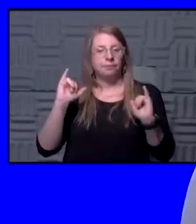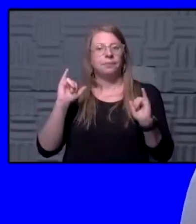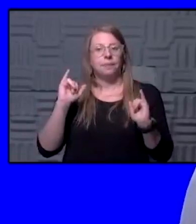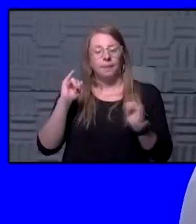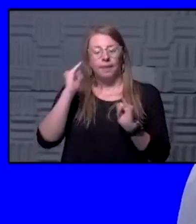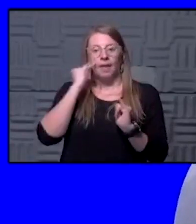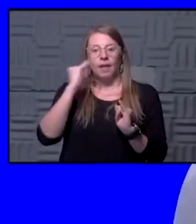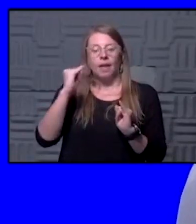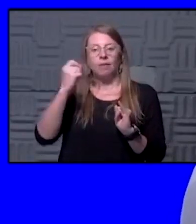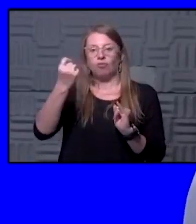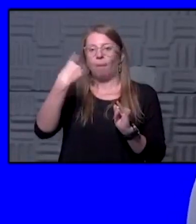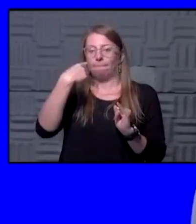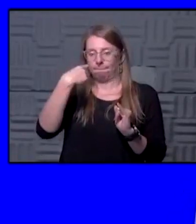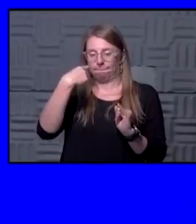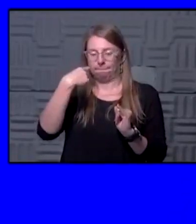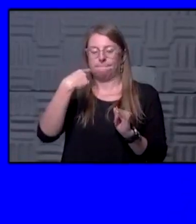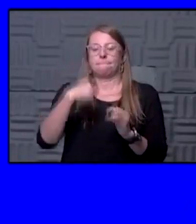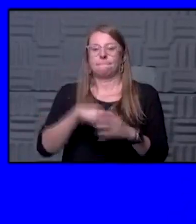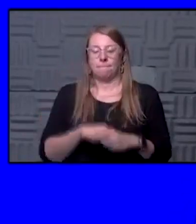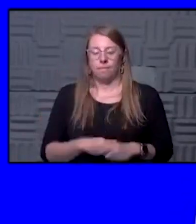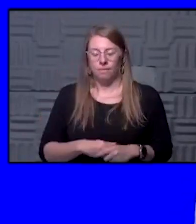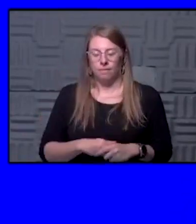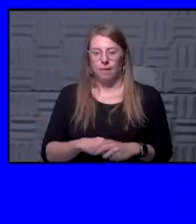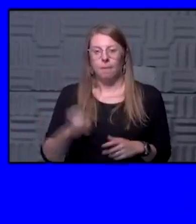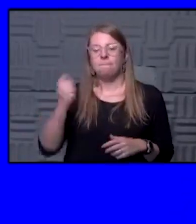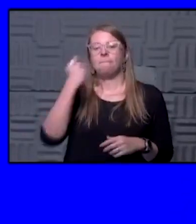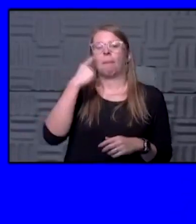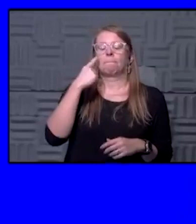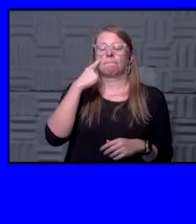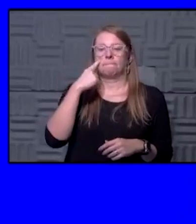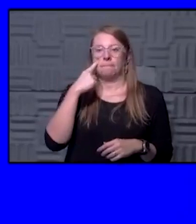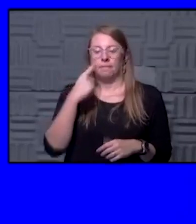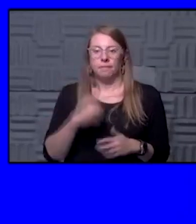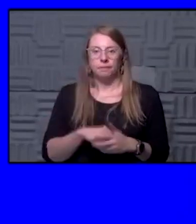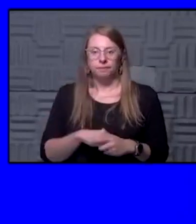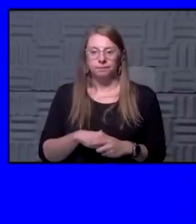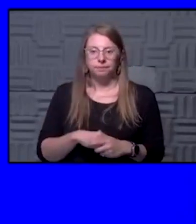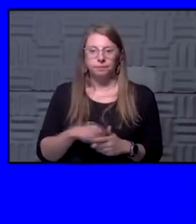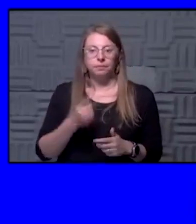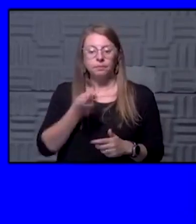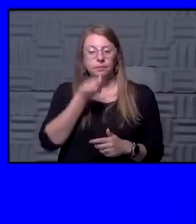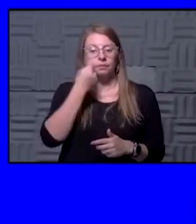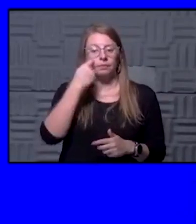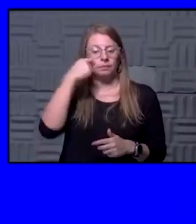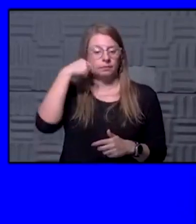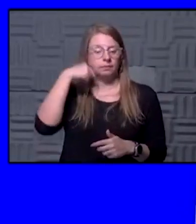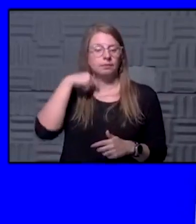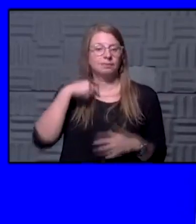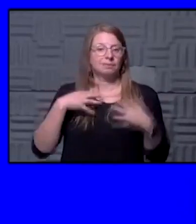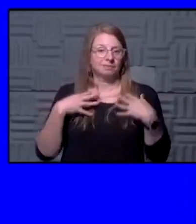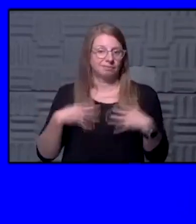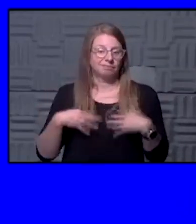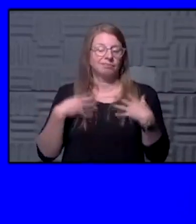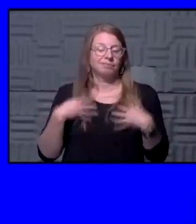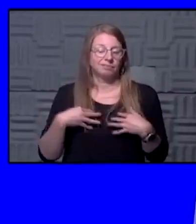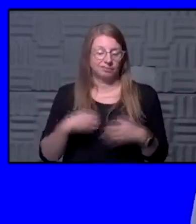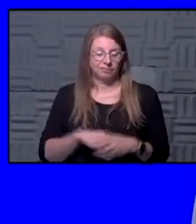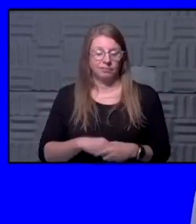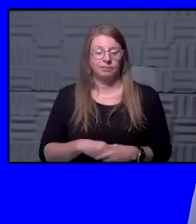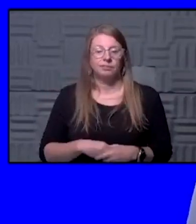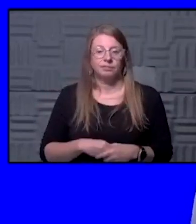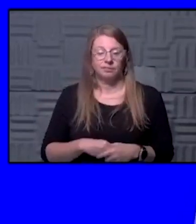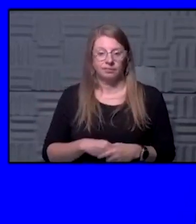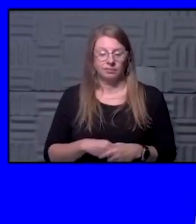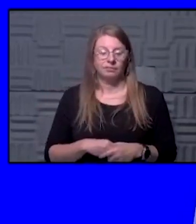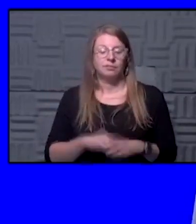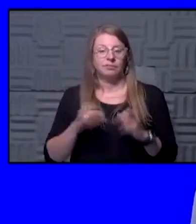especially if it's in the droplets and it does land in your eyes. Your eyes, the lacrimal ducts do drain down to the respiratory and the sinuses, and